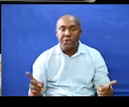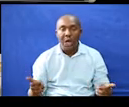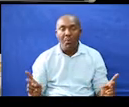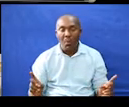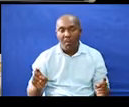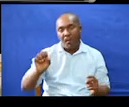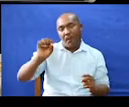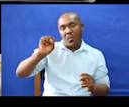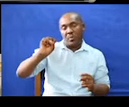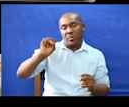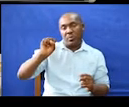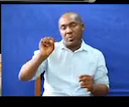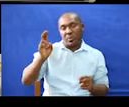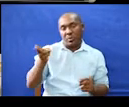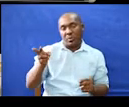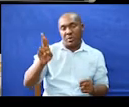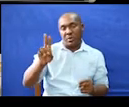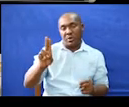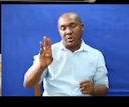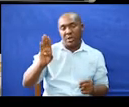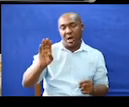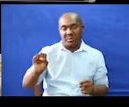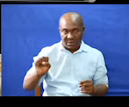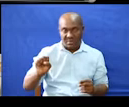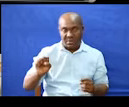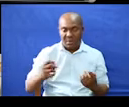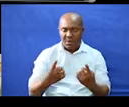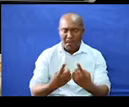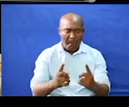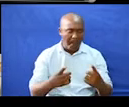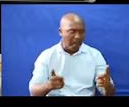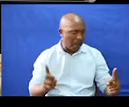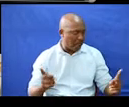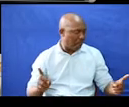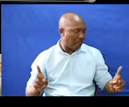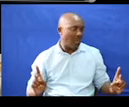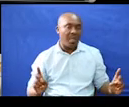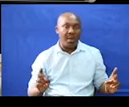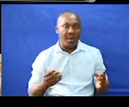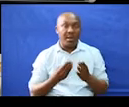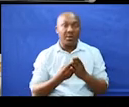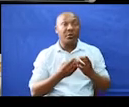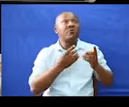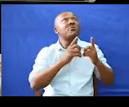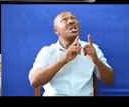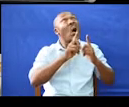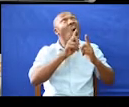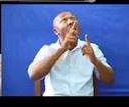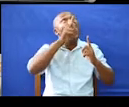forest, we have other long trees, we have some intermediate